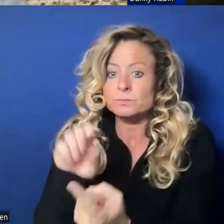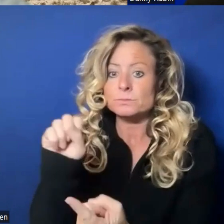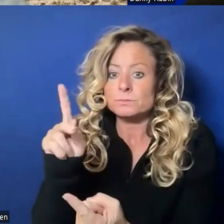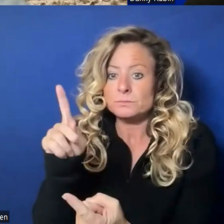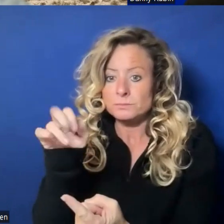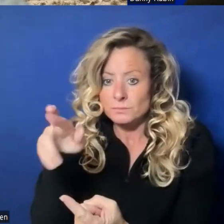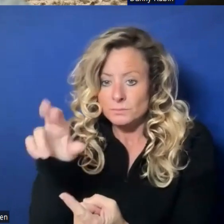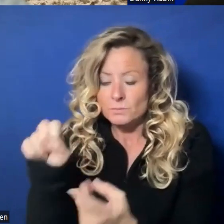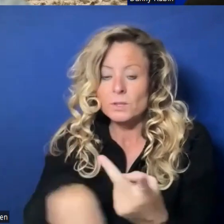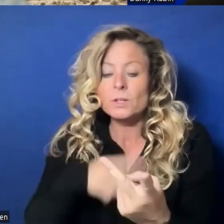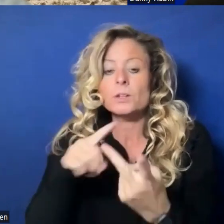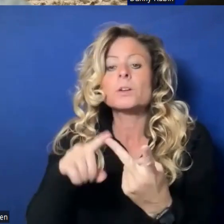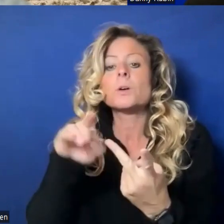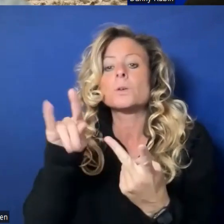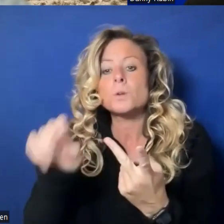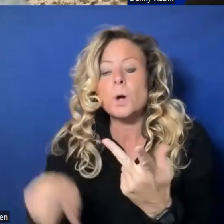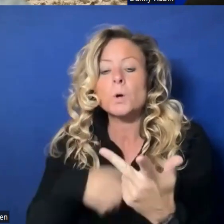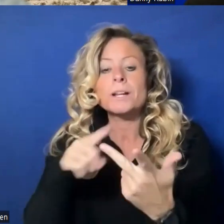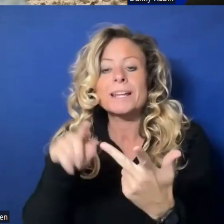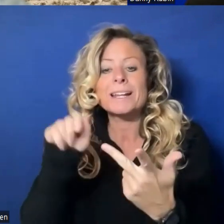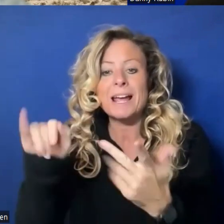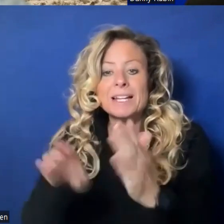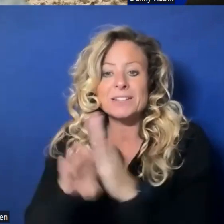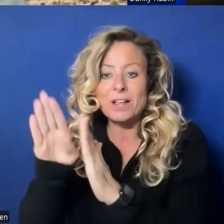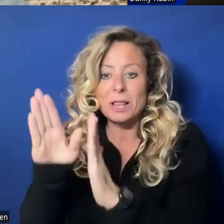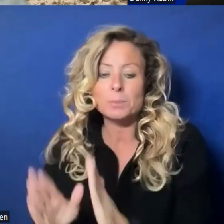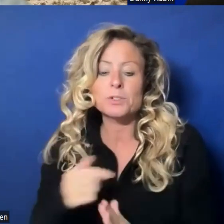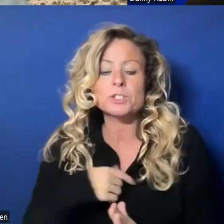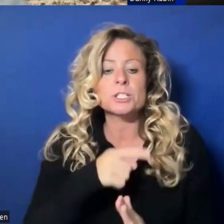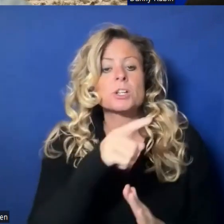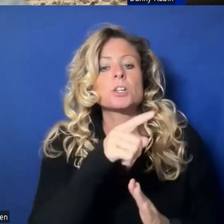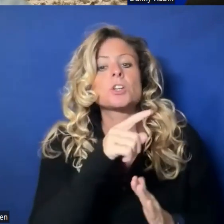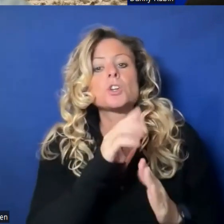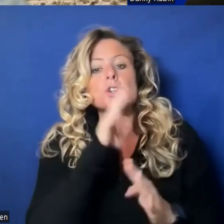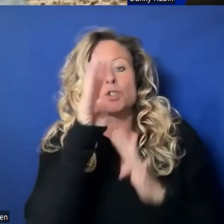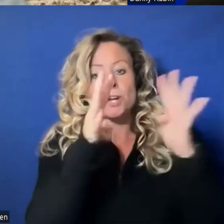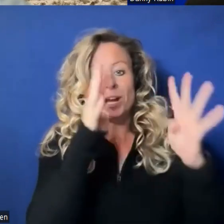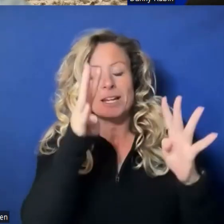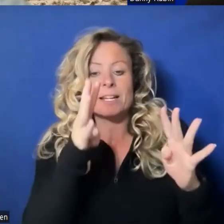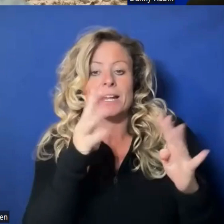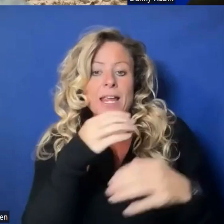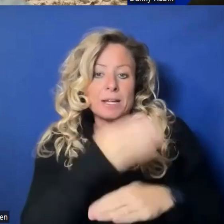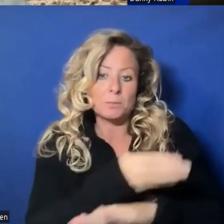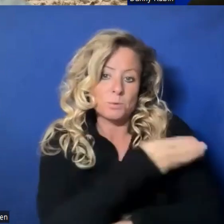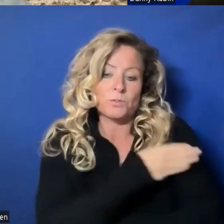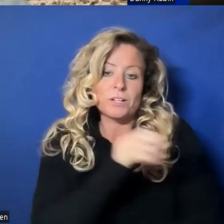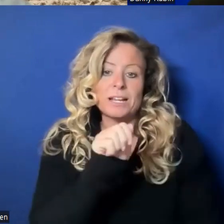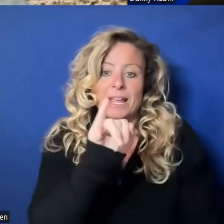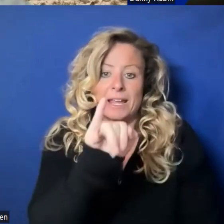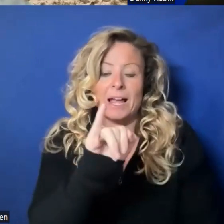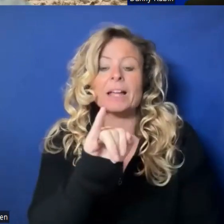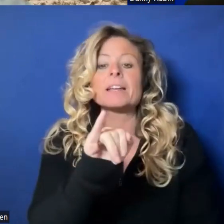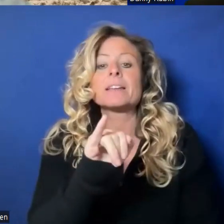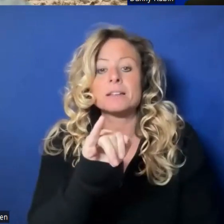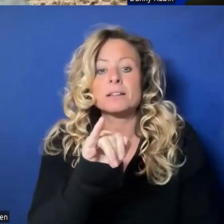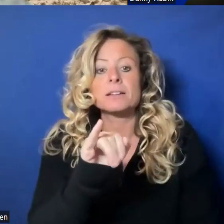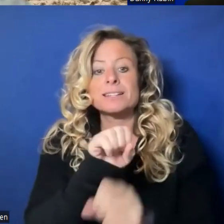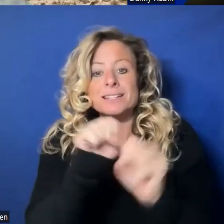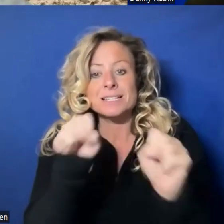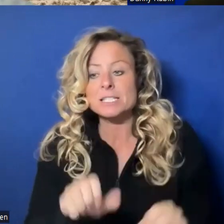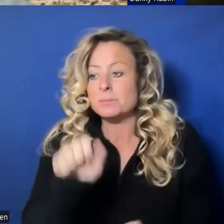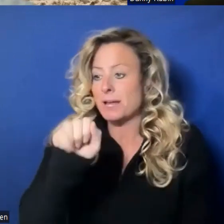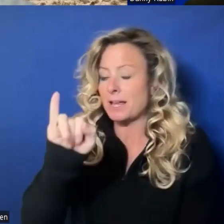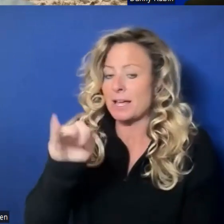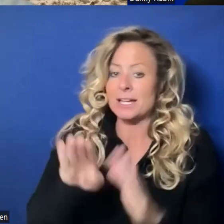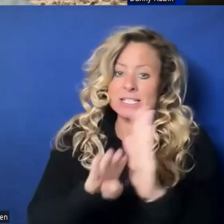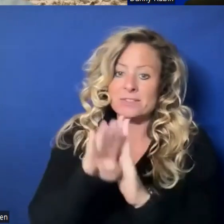And Mahir says, AI developers work on creating and improving artificial intelligence systems. AI developers